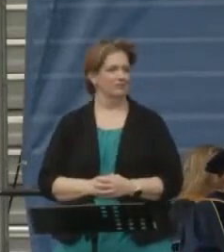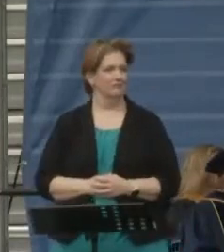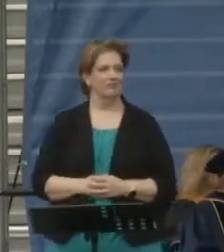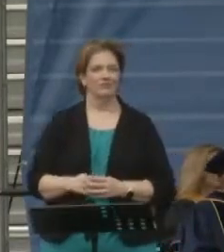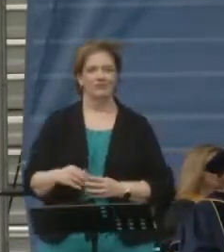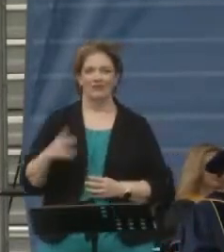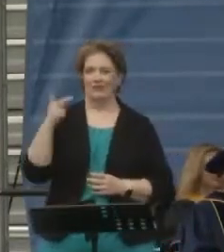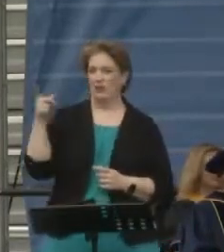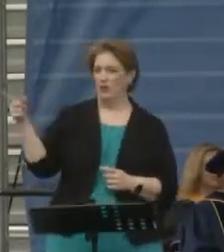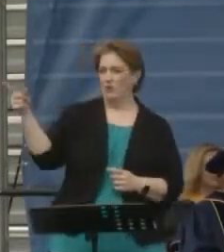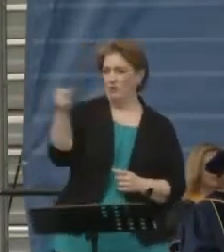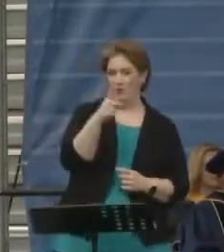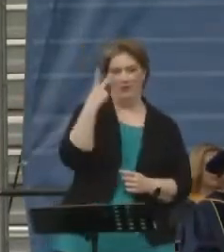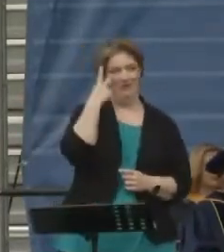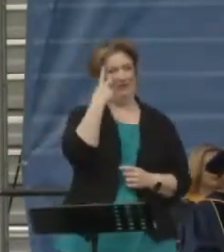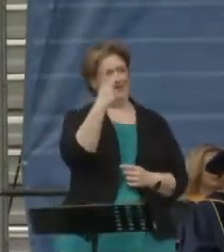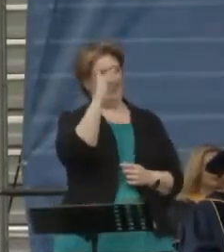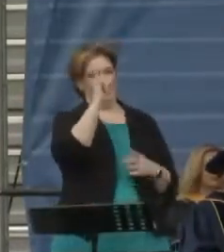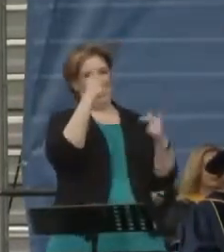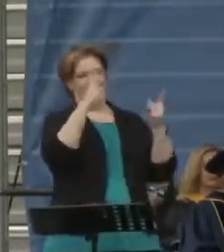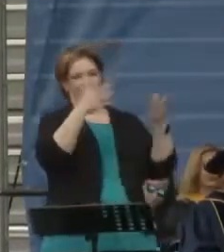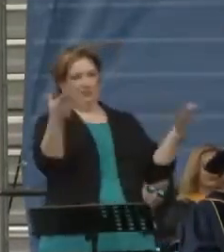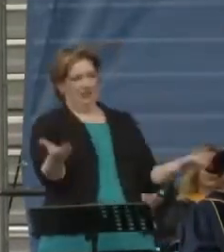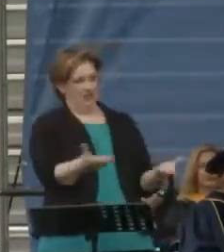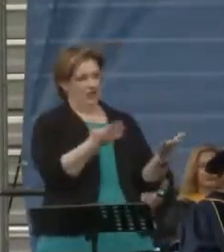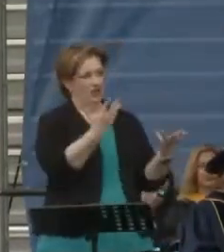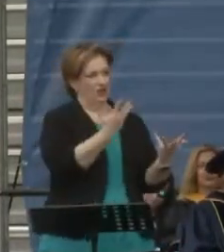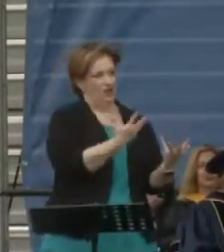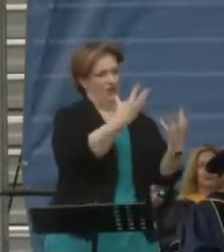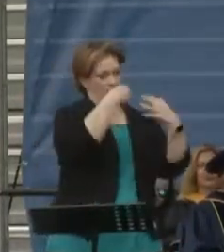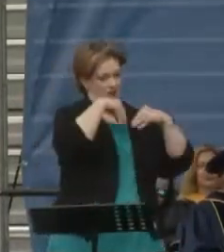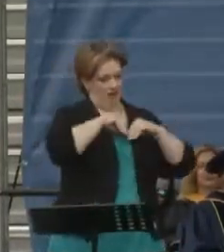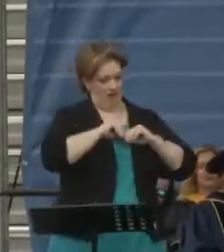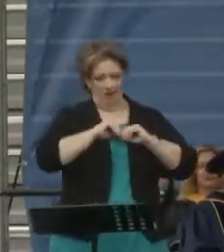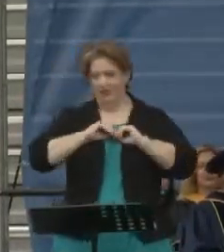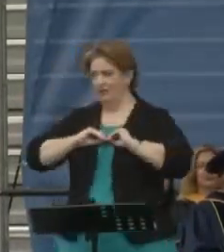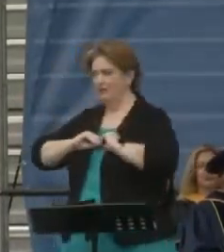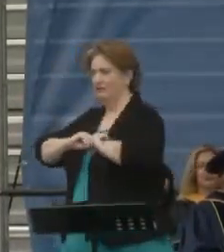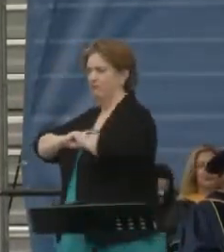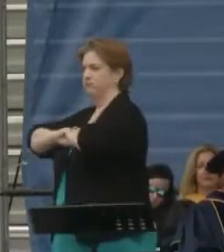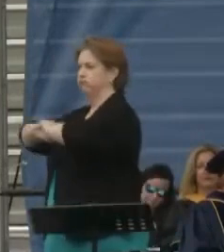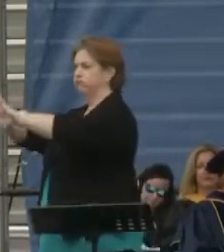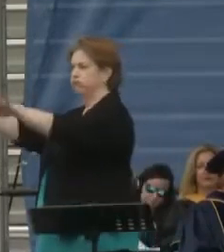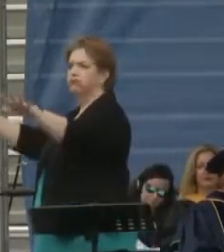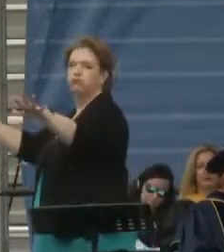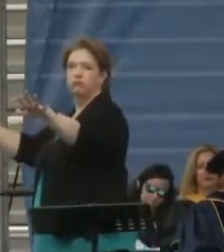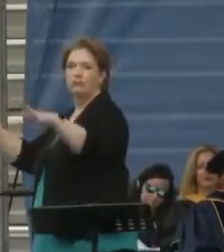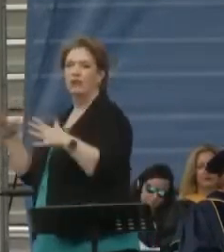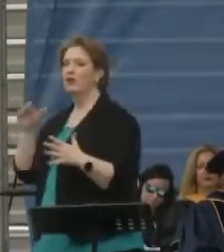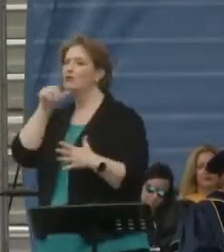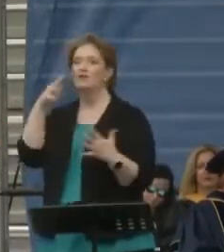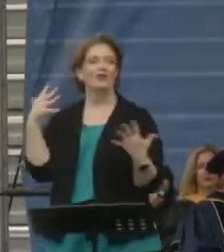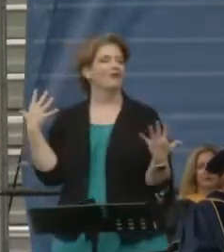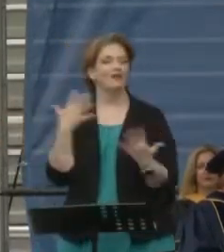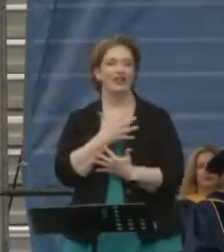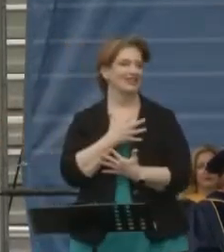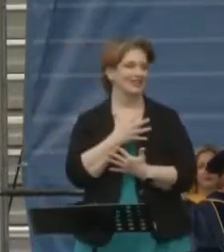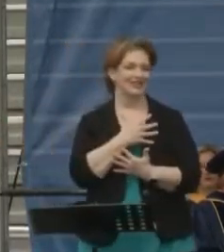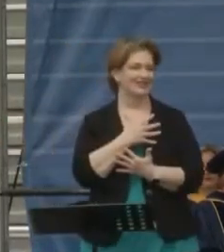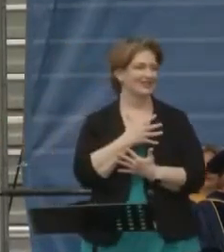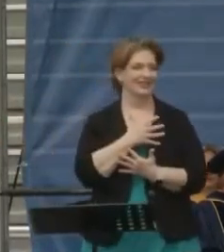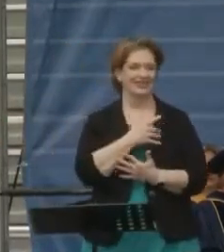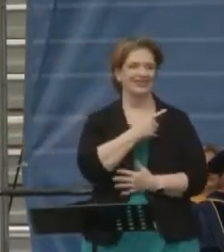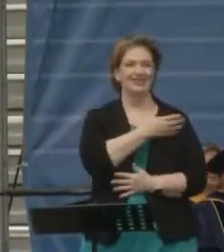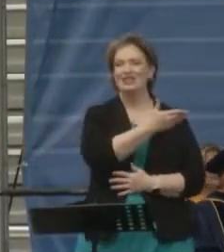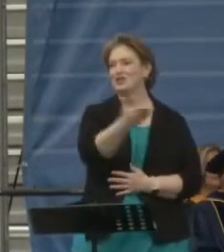you. Bring that welcoming attitude with you. Do not be afraid. You will be amazed at the